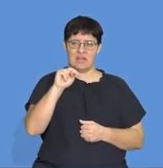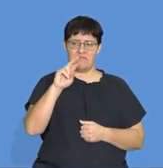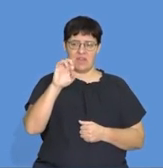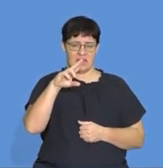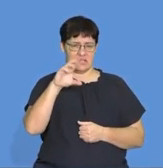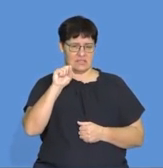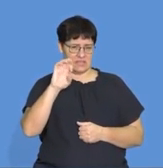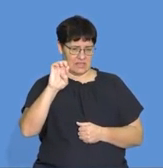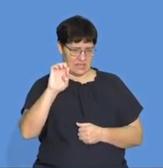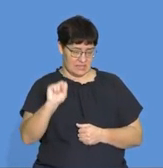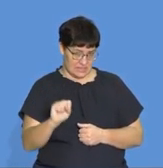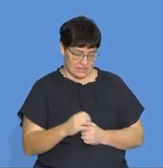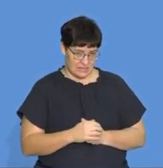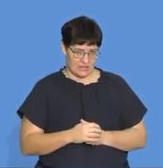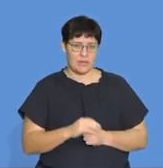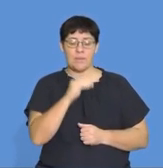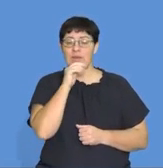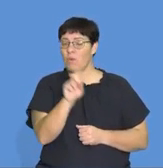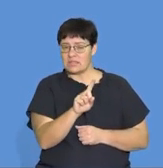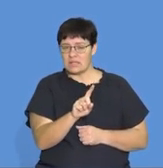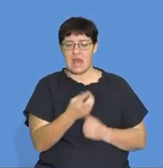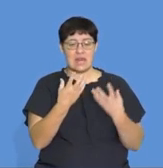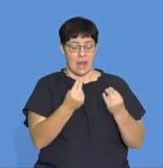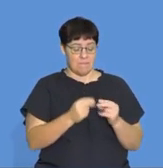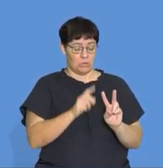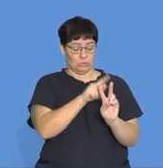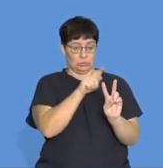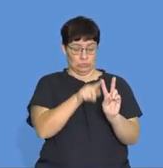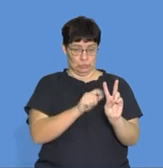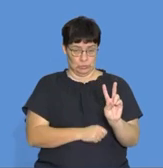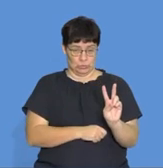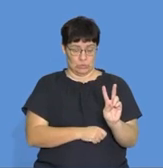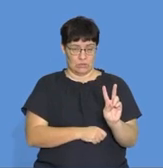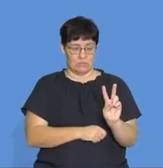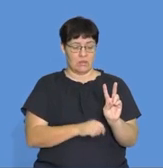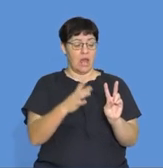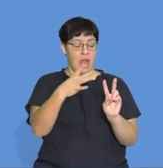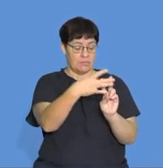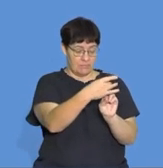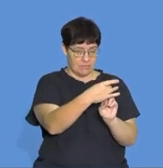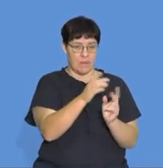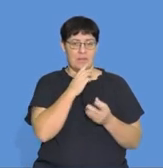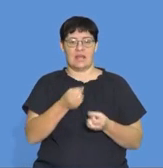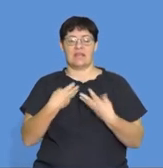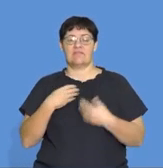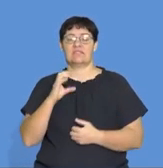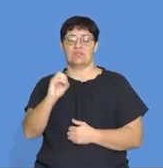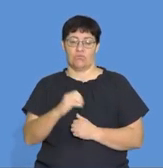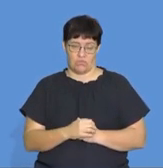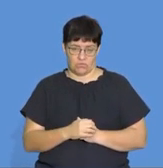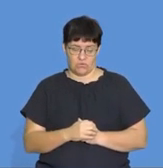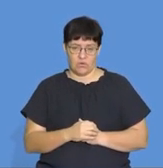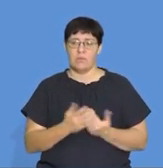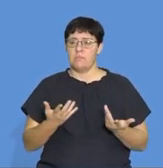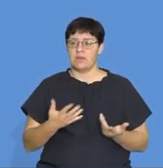additive inverses, these are two numbers that add up to 0. So if I want